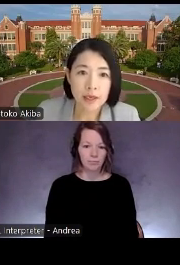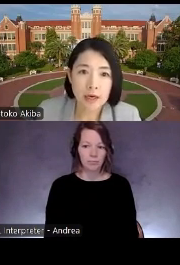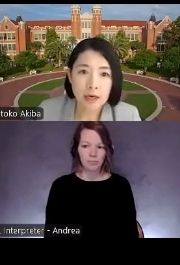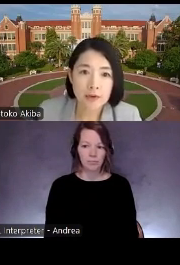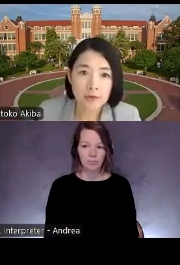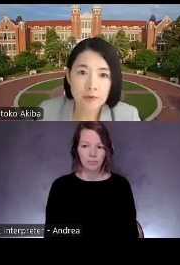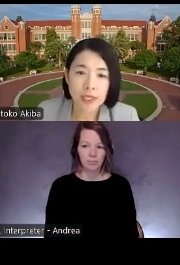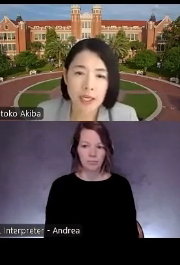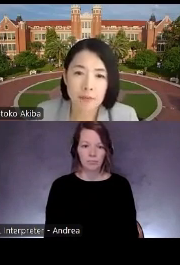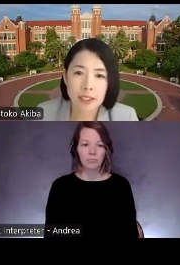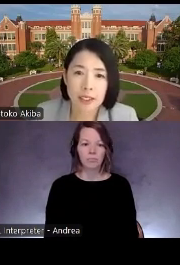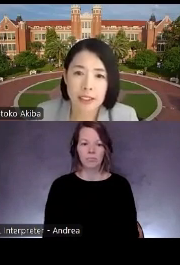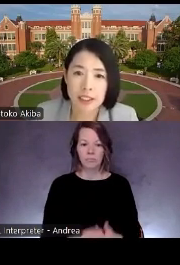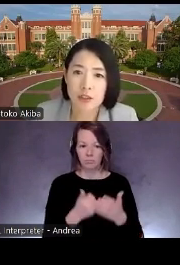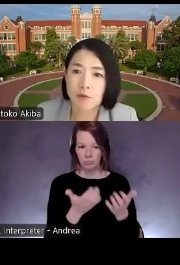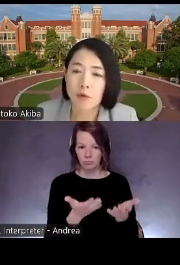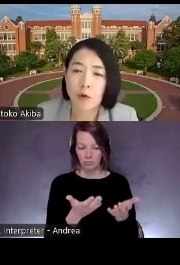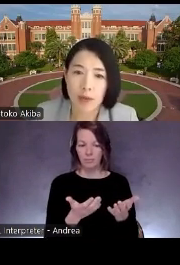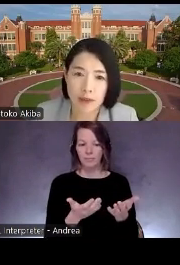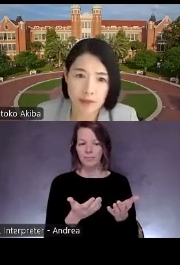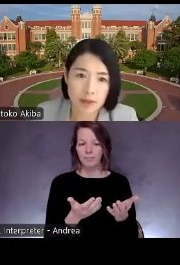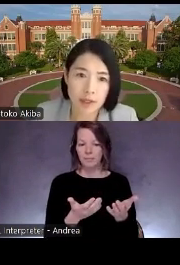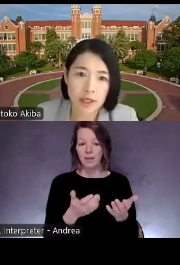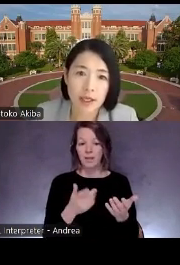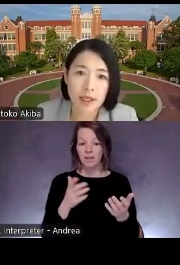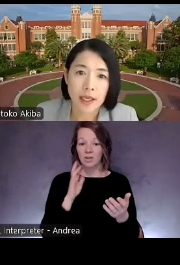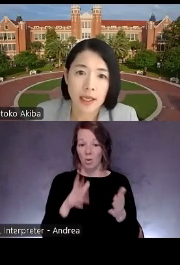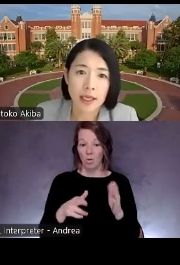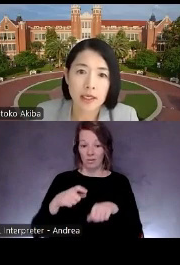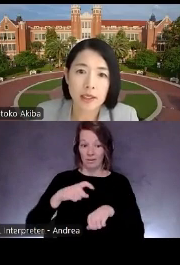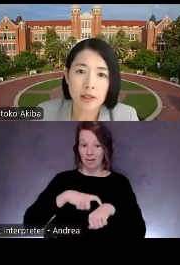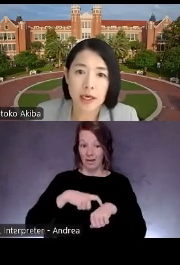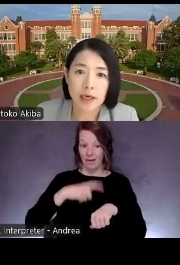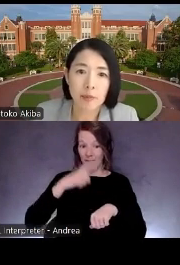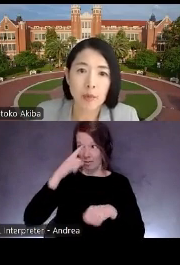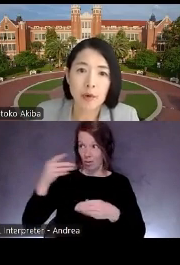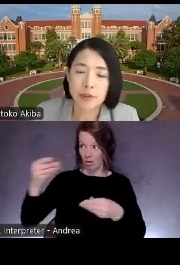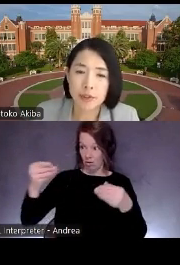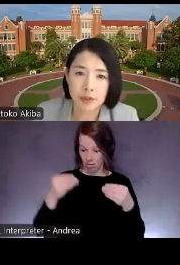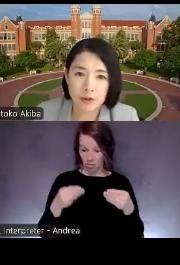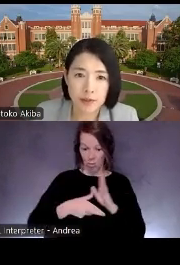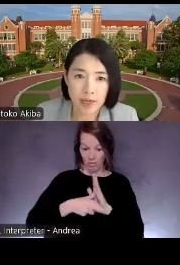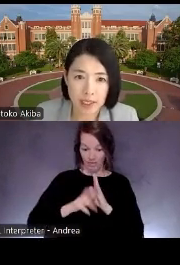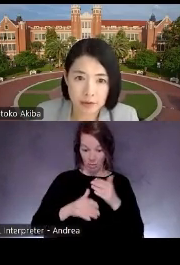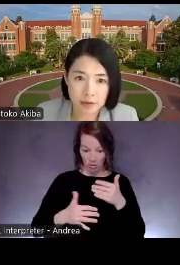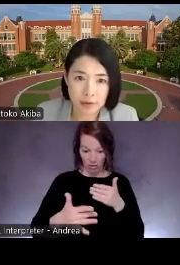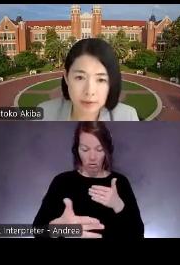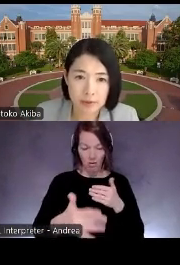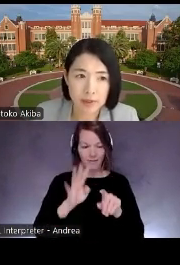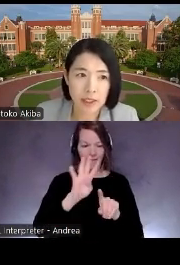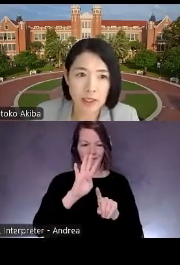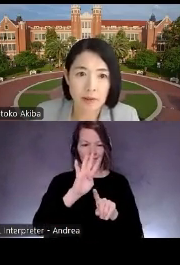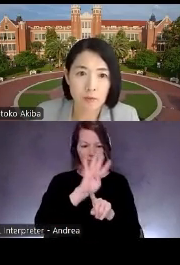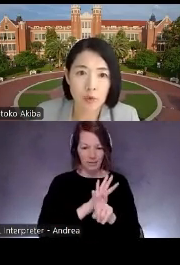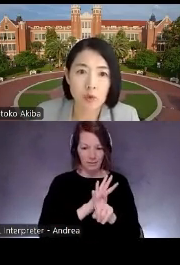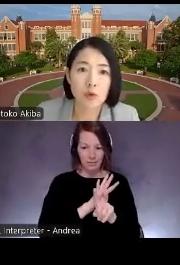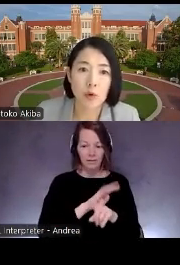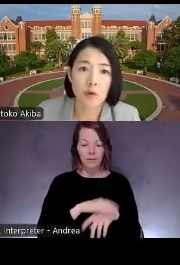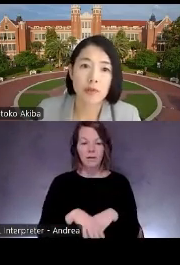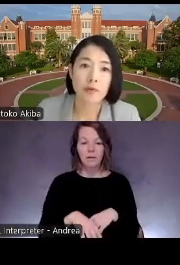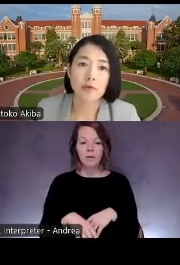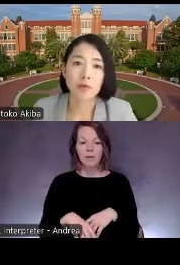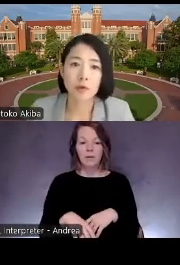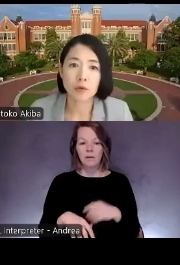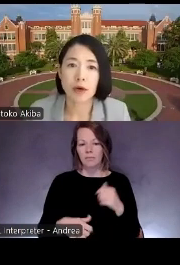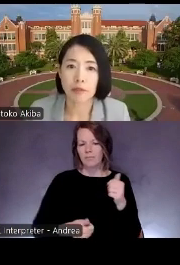Okay, so our review timeline is 4 months. And most of the manuscripts will